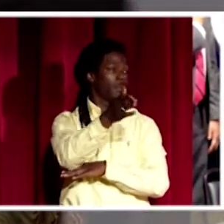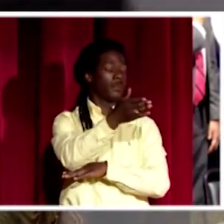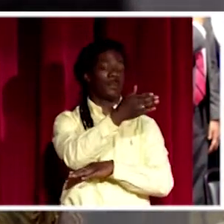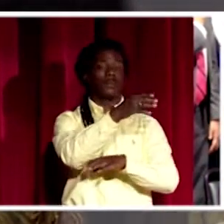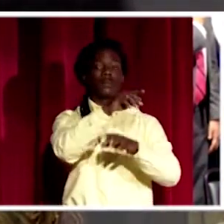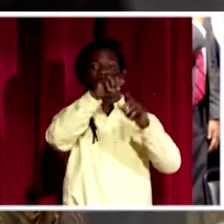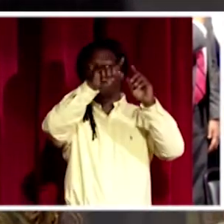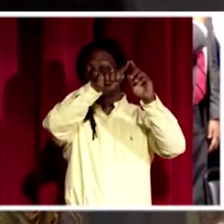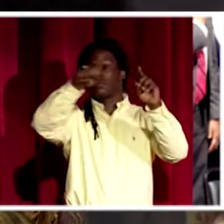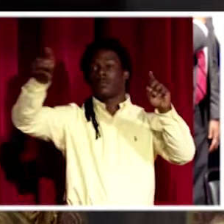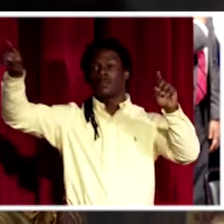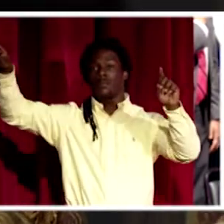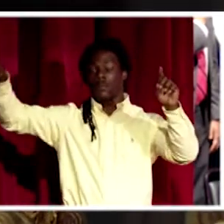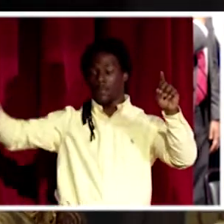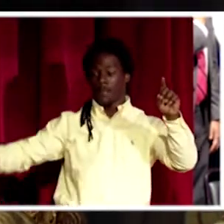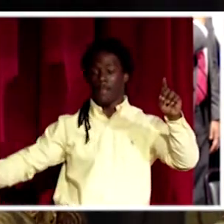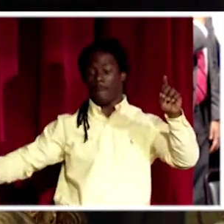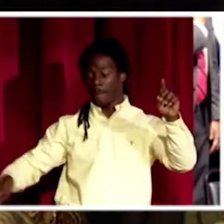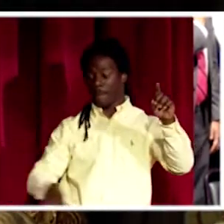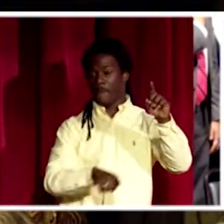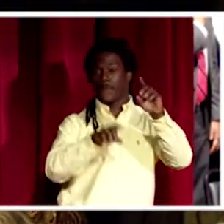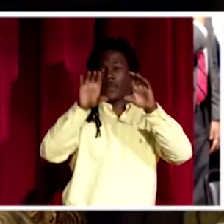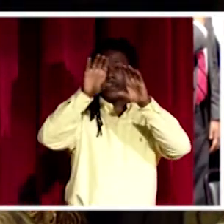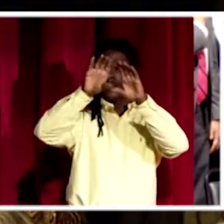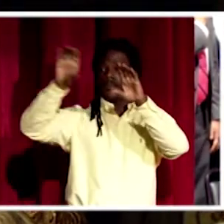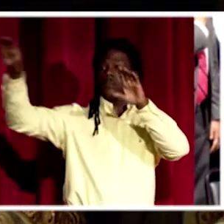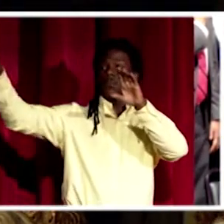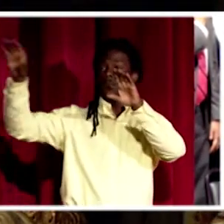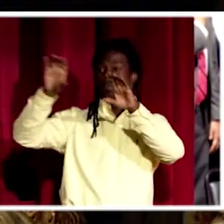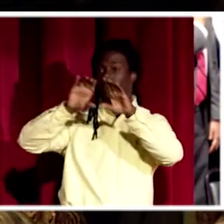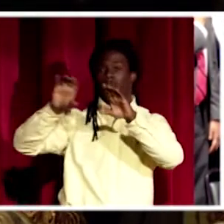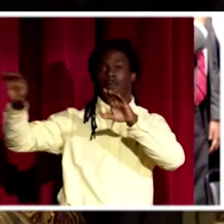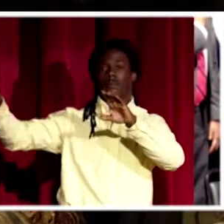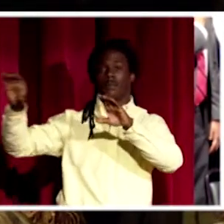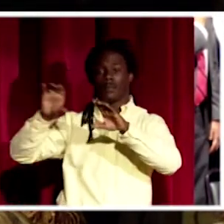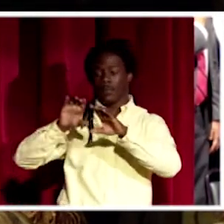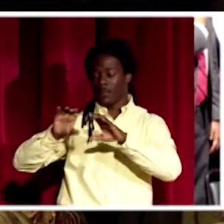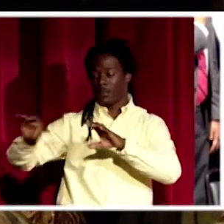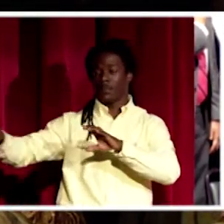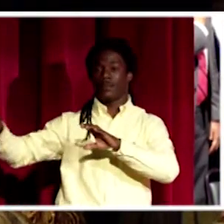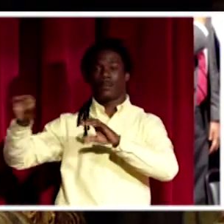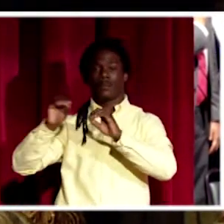Oh, say, does that